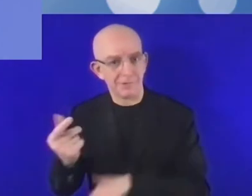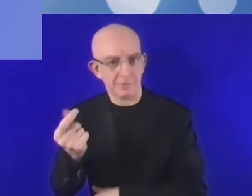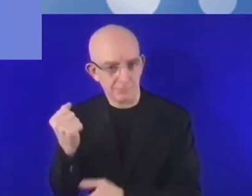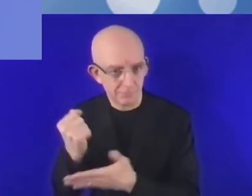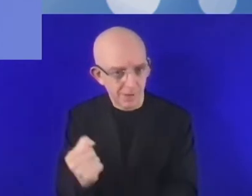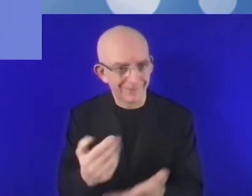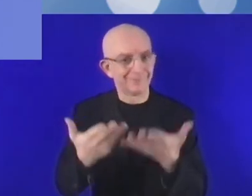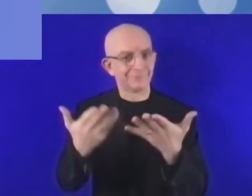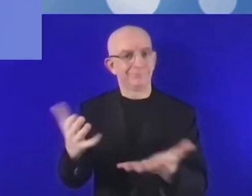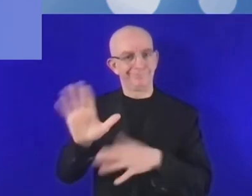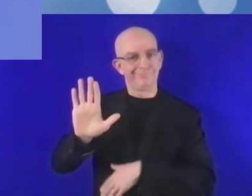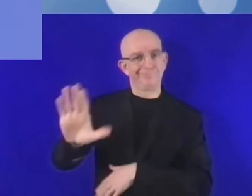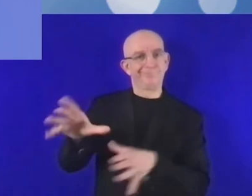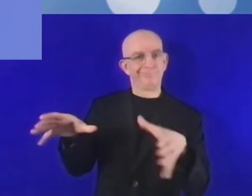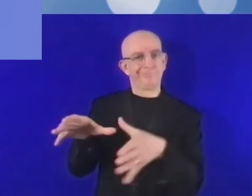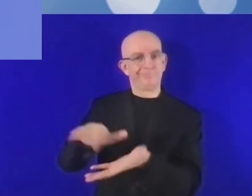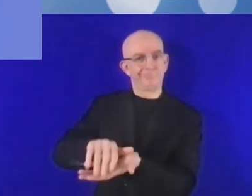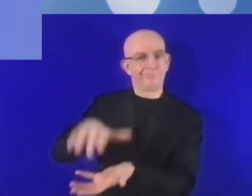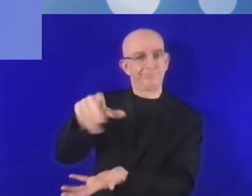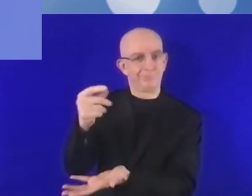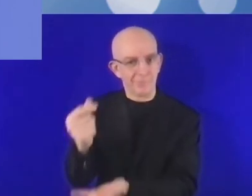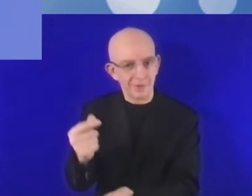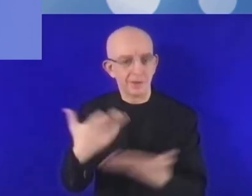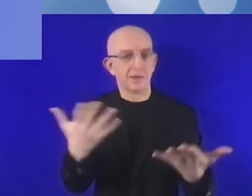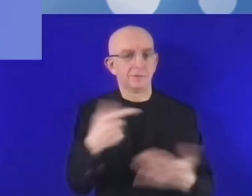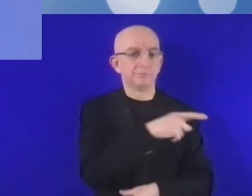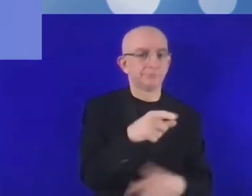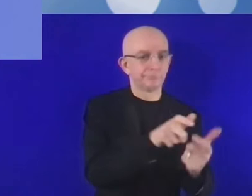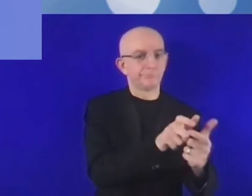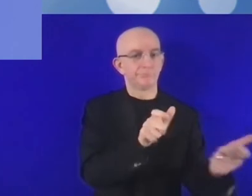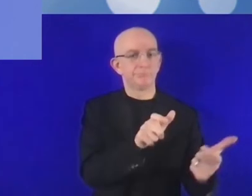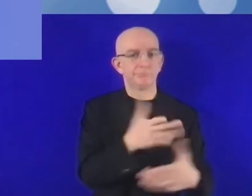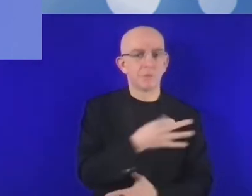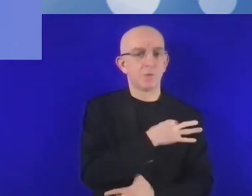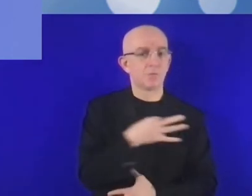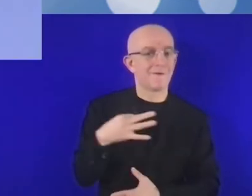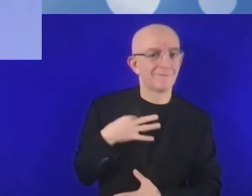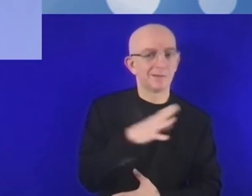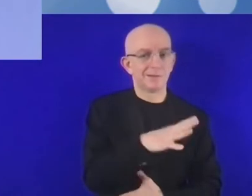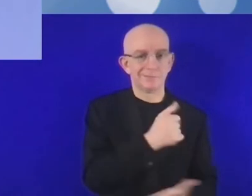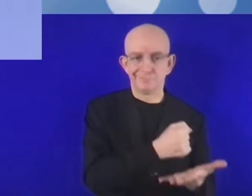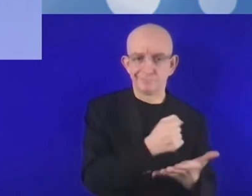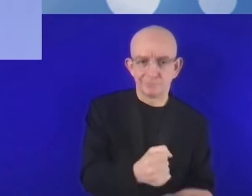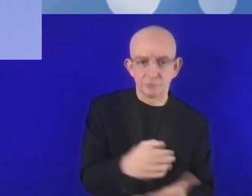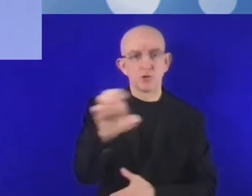covering so i would like to start again and give the floor to minister julia ali marti